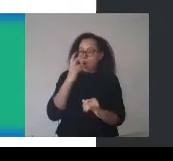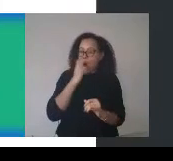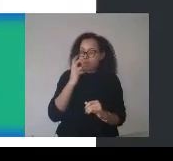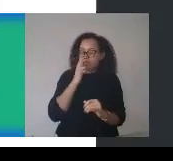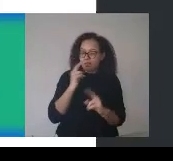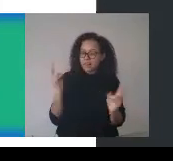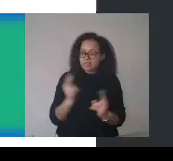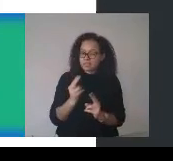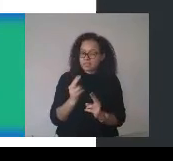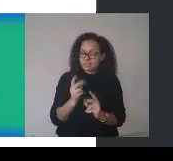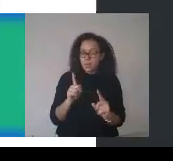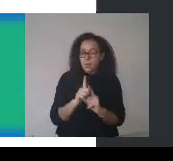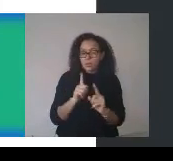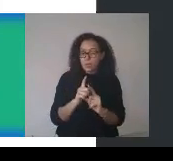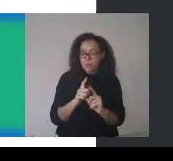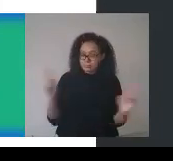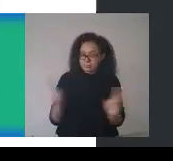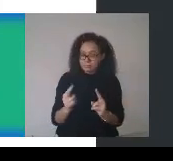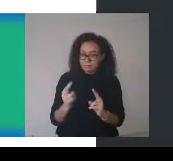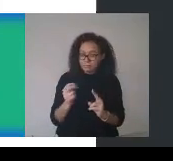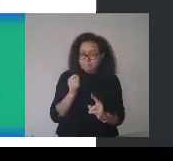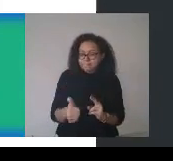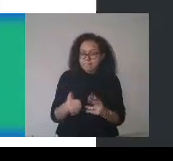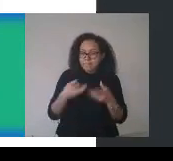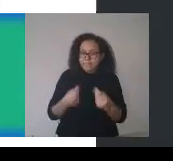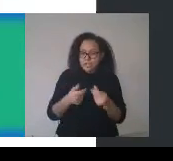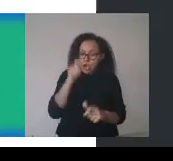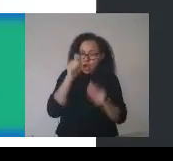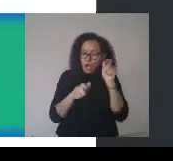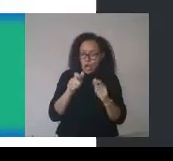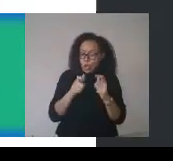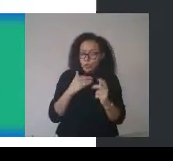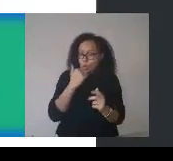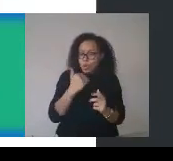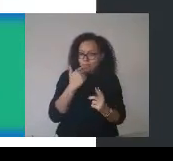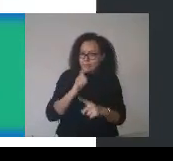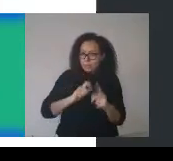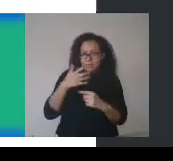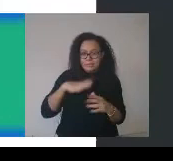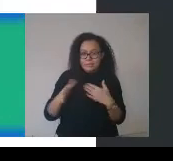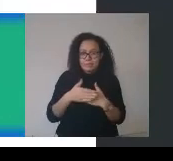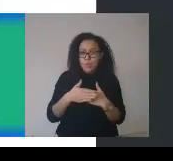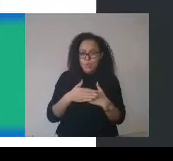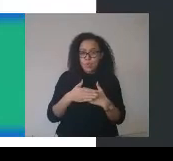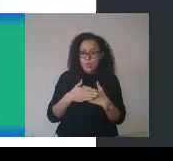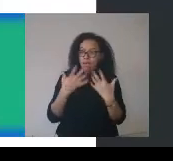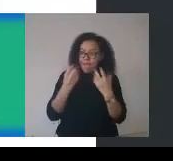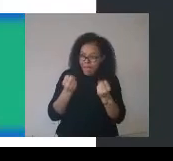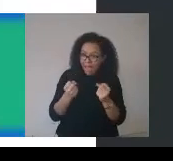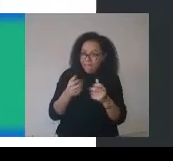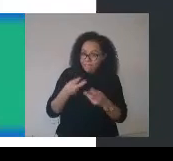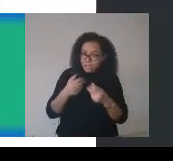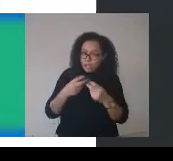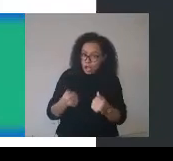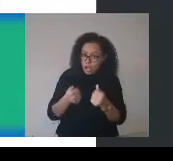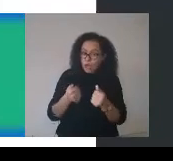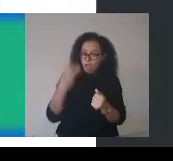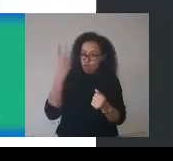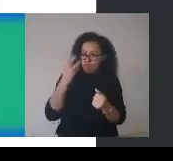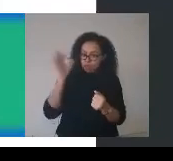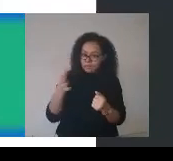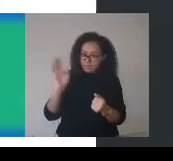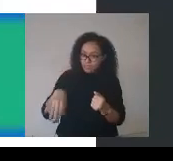limited number of physiotherapies to deliver the services that are needed in the community. And with around 13% of them being international and Brexit looming, there's